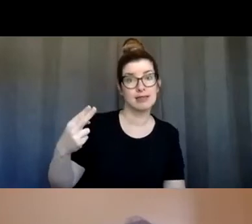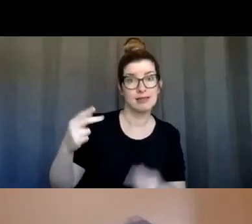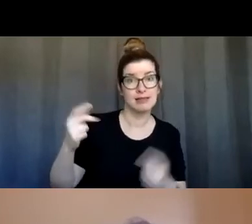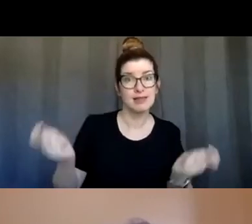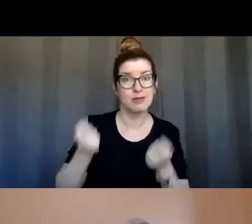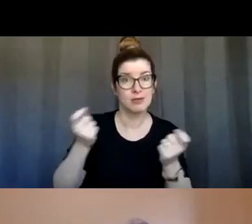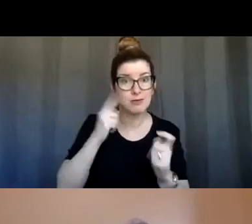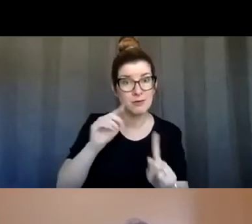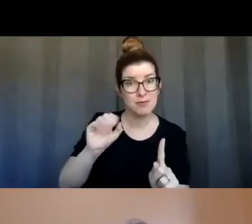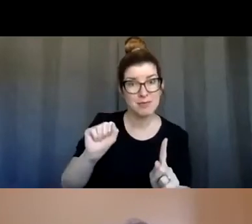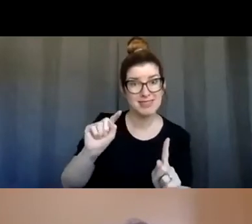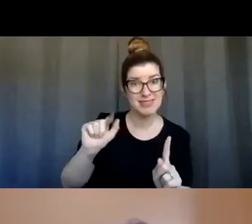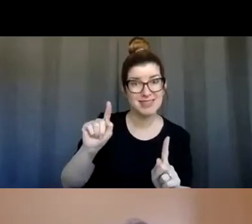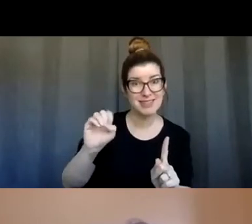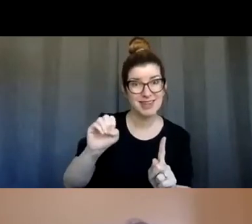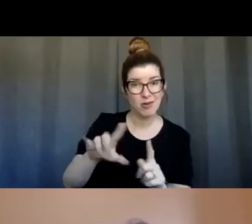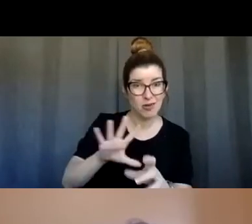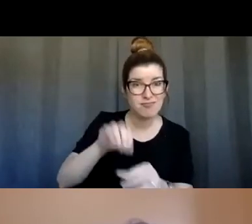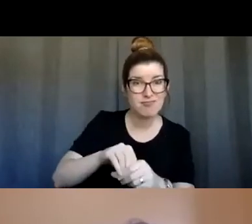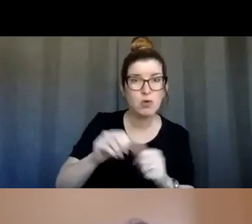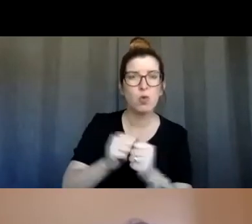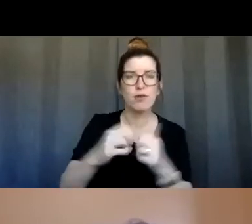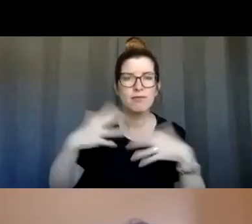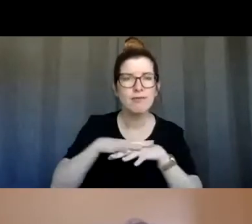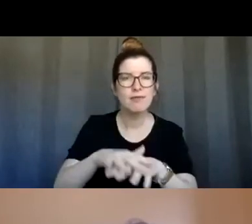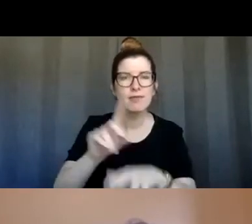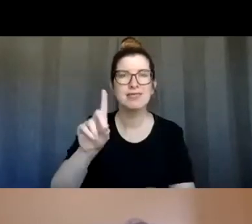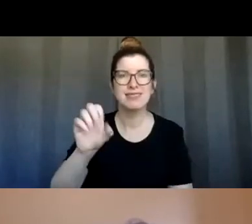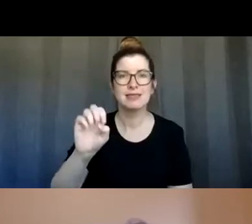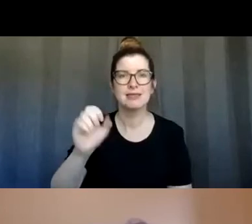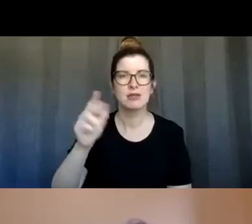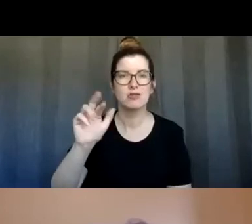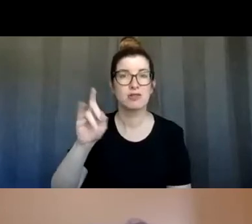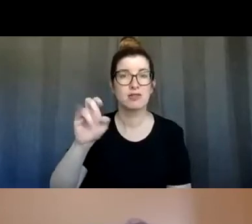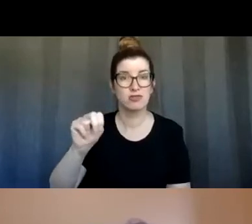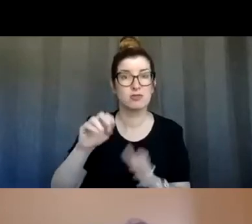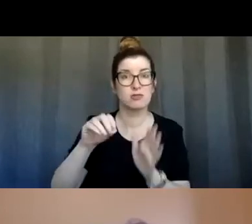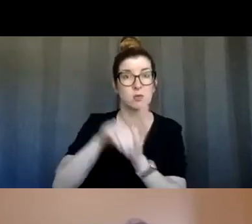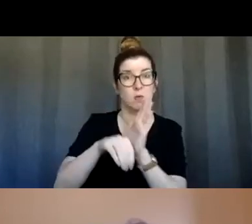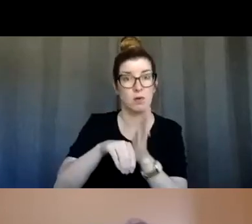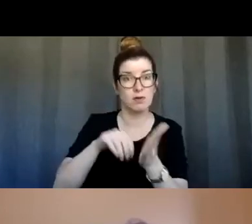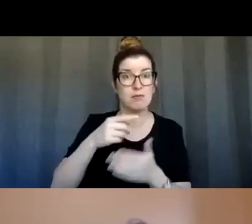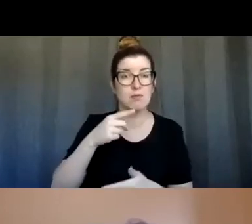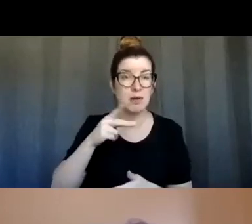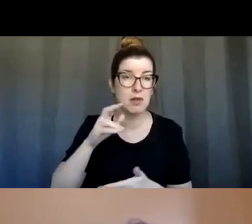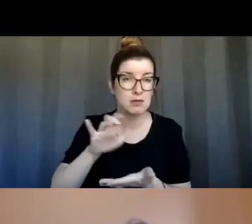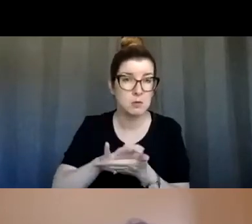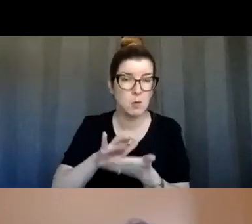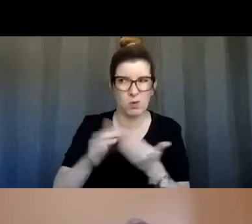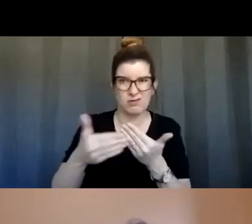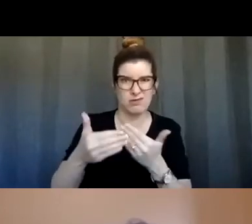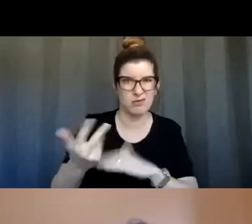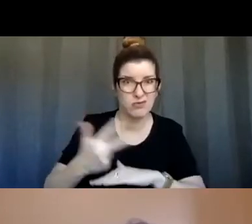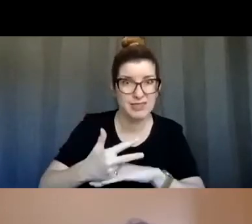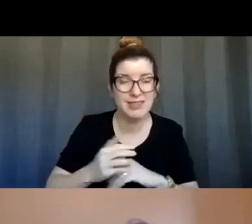Ms. Tate's participation in the desegregation of New Orleans public schools is approaching in the next 3 days. And I would like to thank